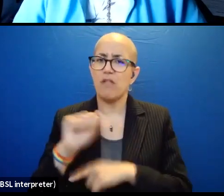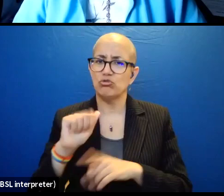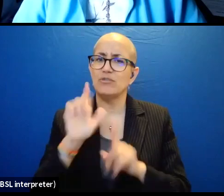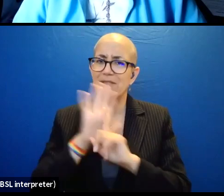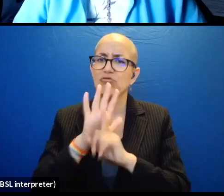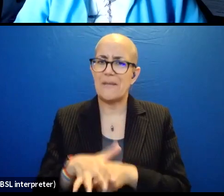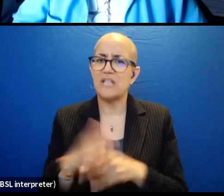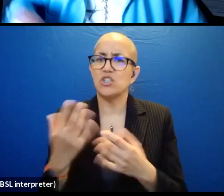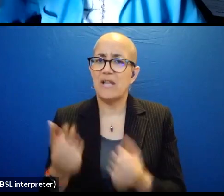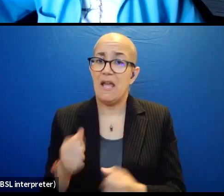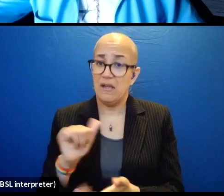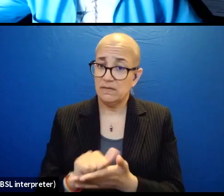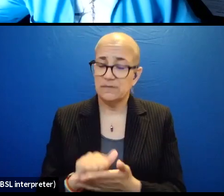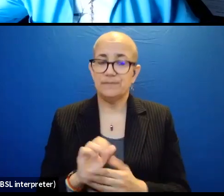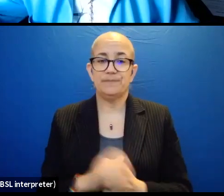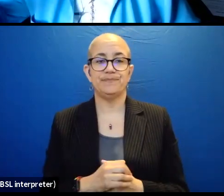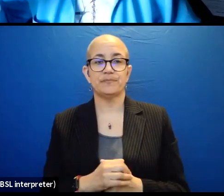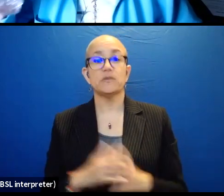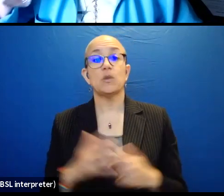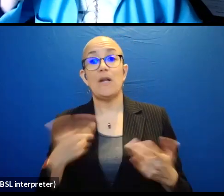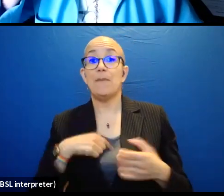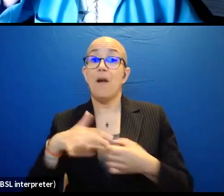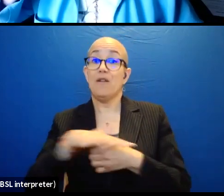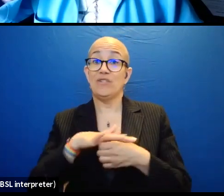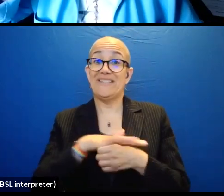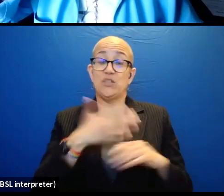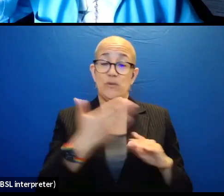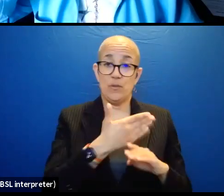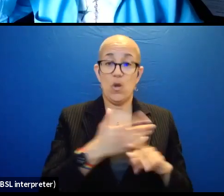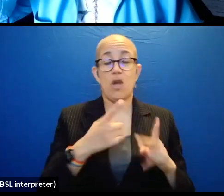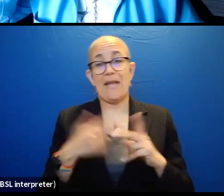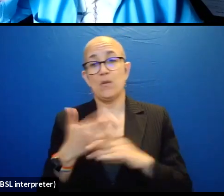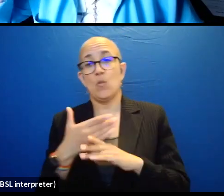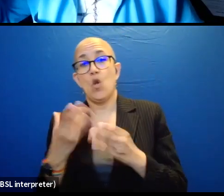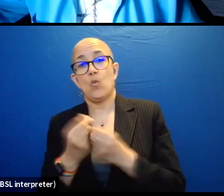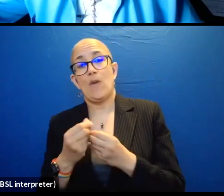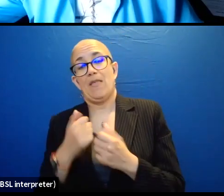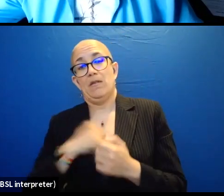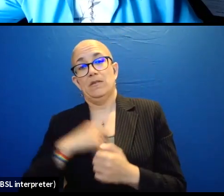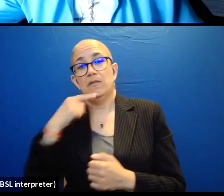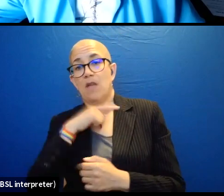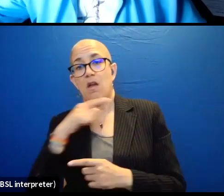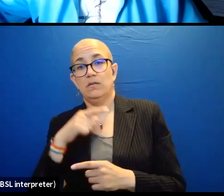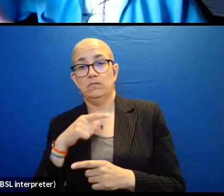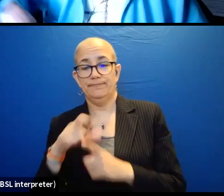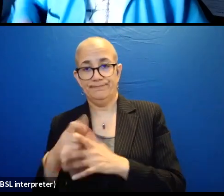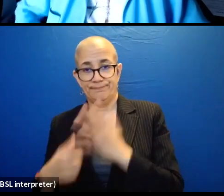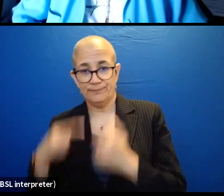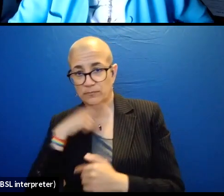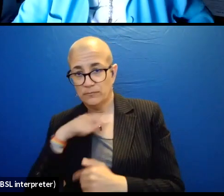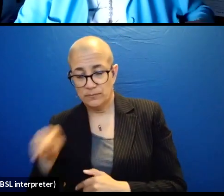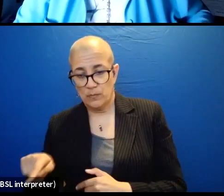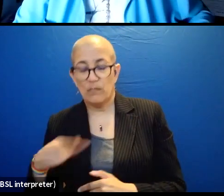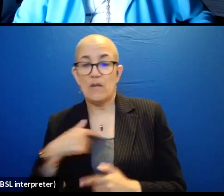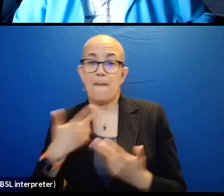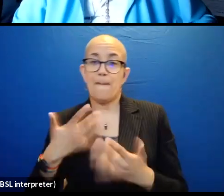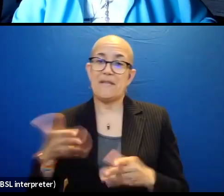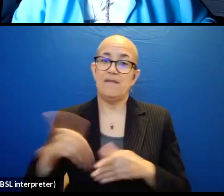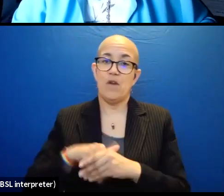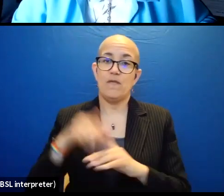mean, partly through my constituency work and partly through my work with John, I've been quite involved in campaigning for